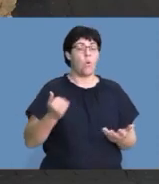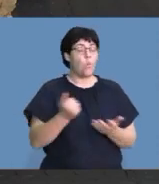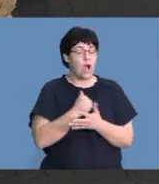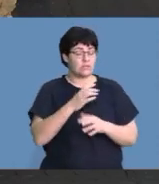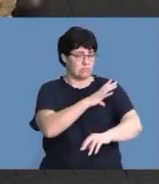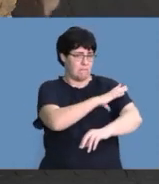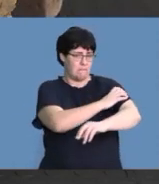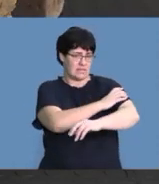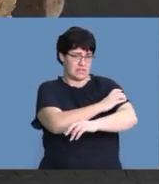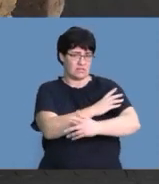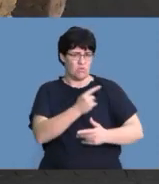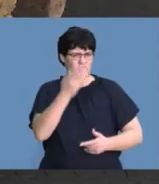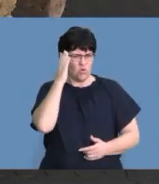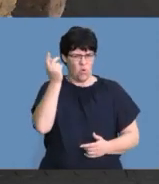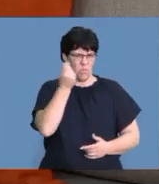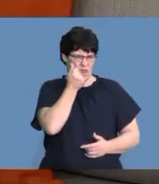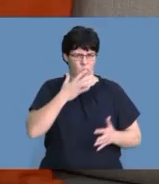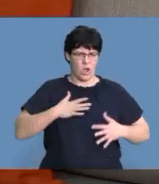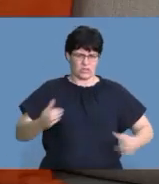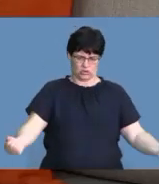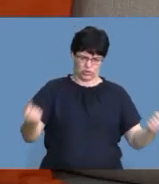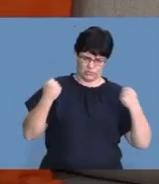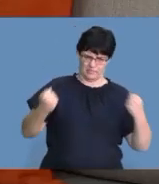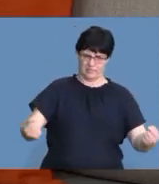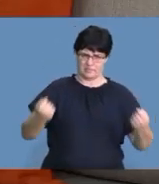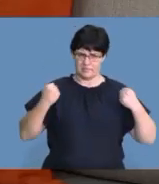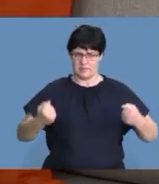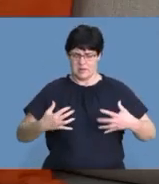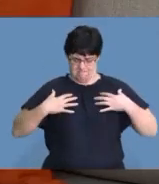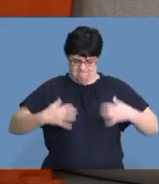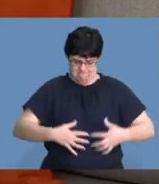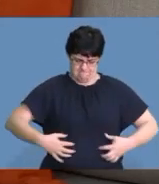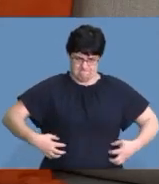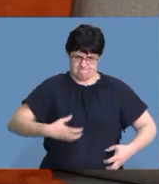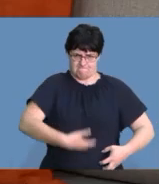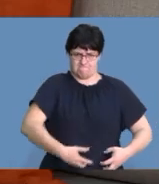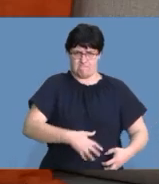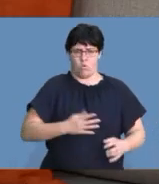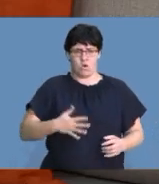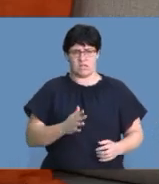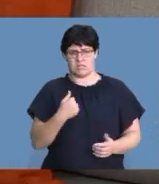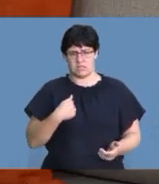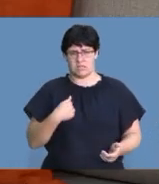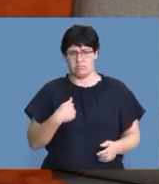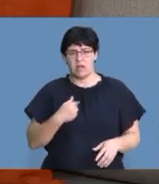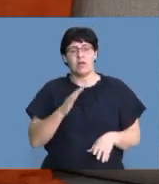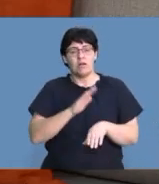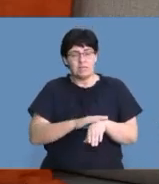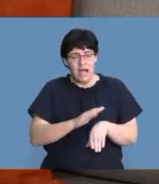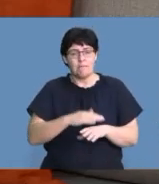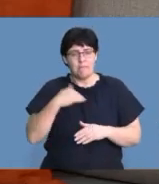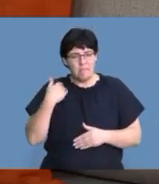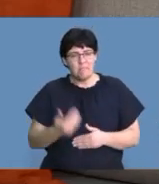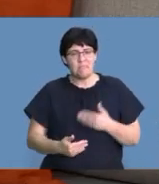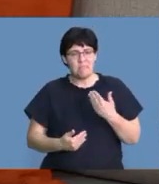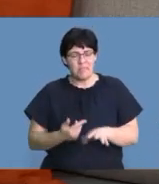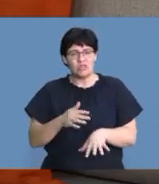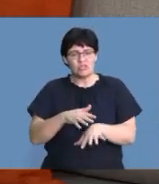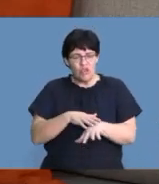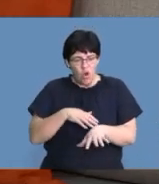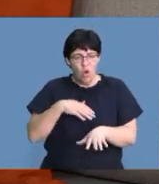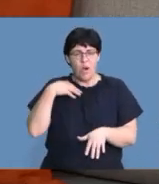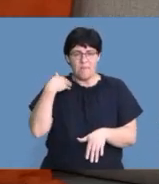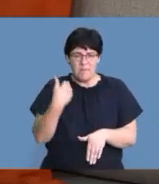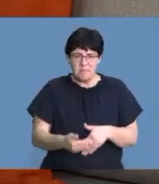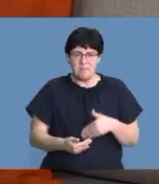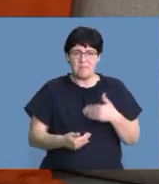get muscles, guys, you go work out in the gym. It's time over time, slowly and surely, that you